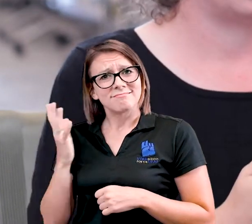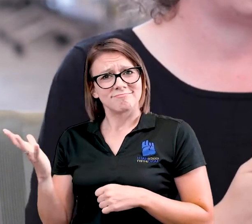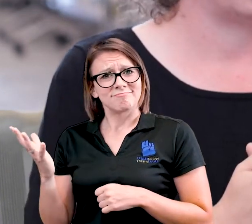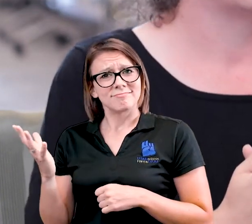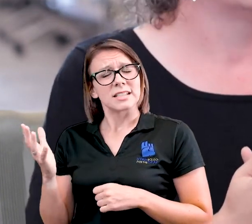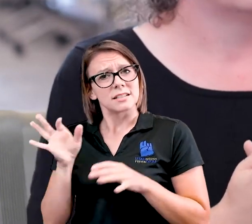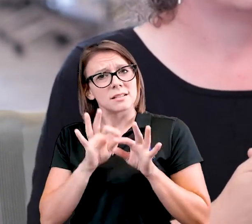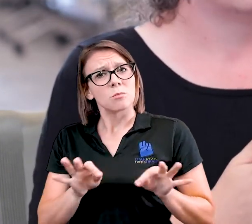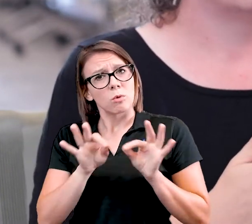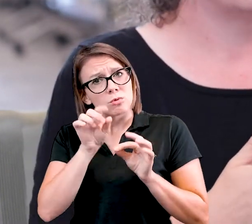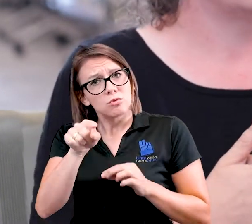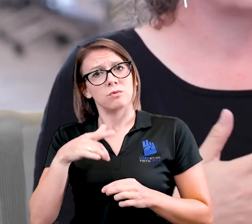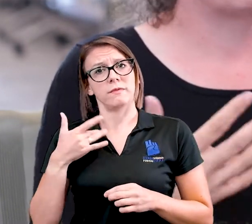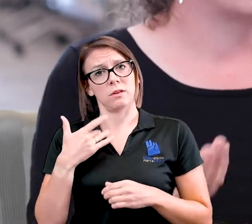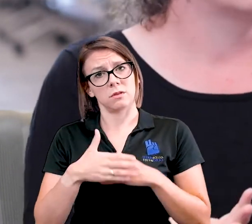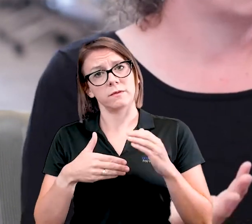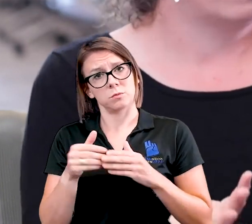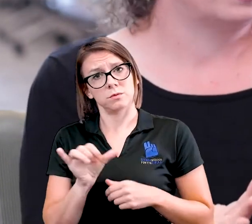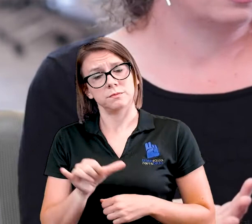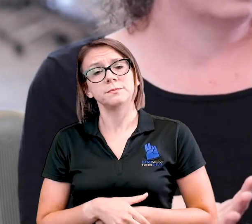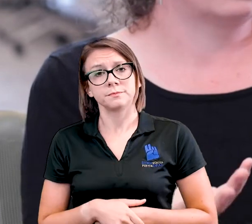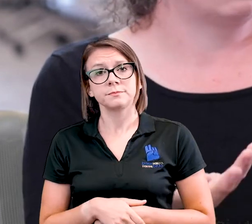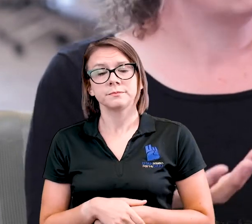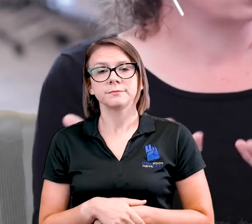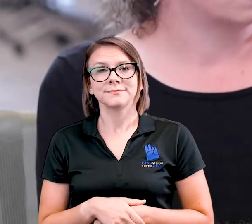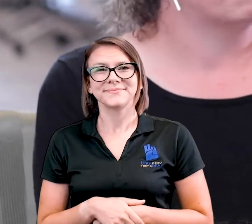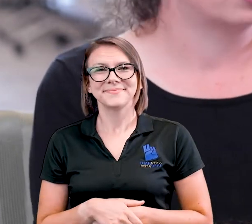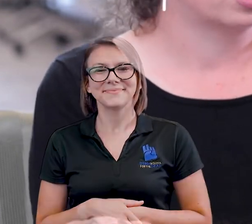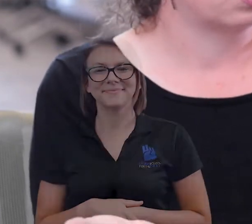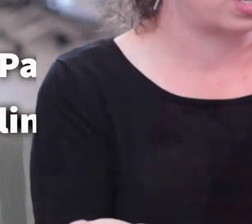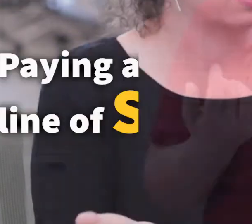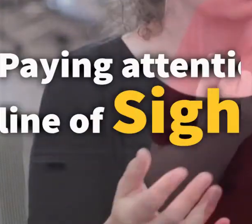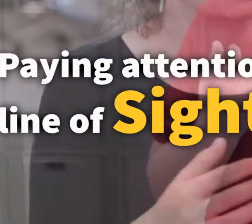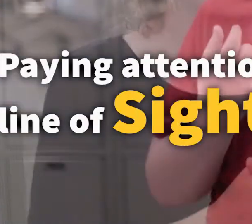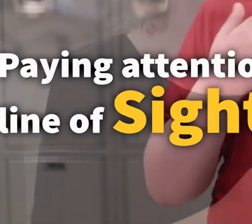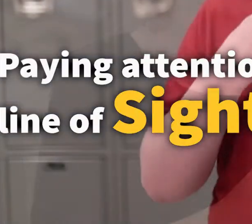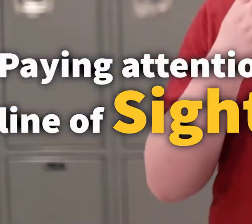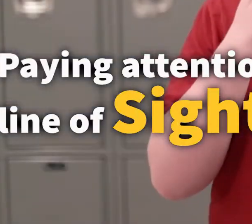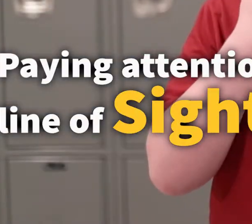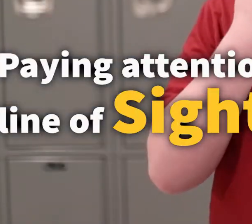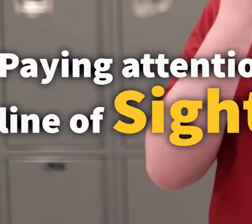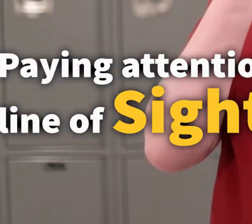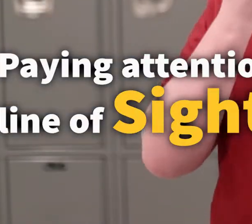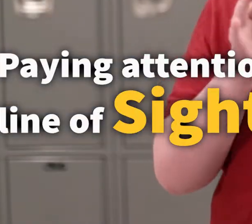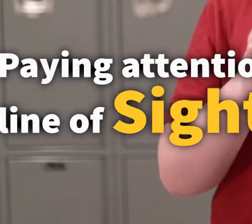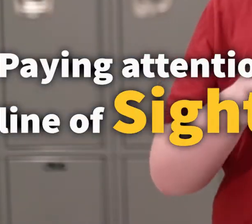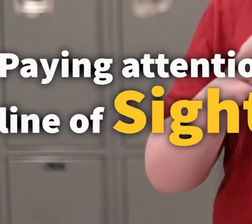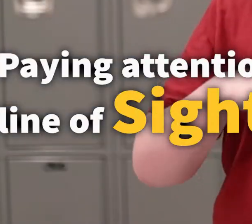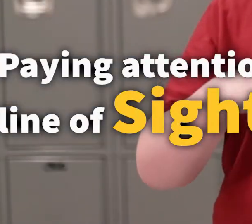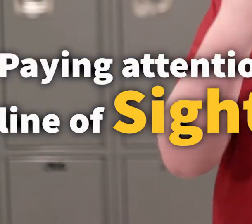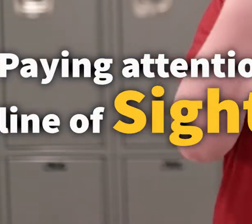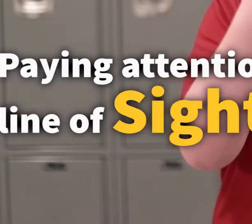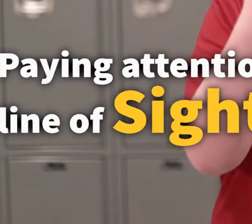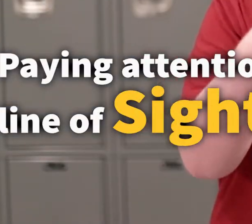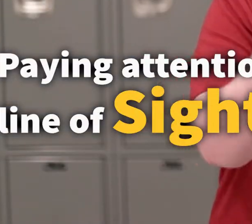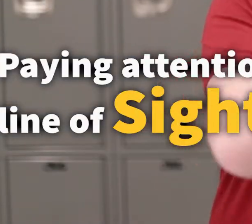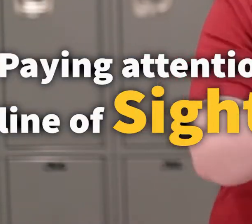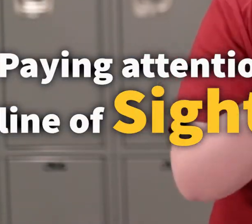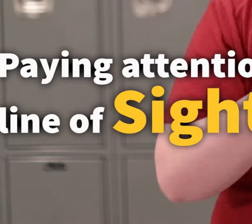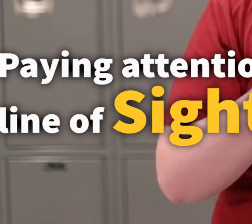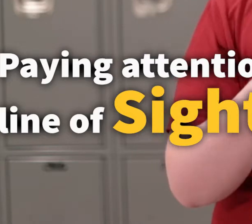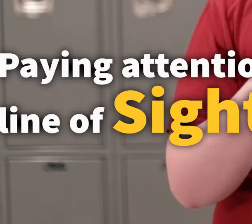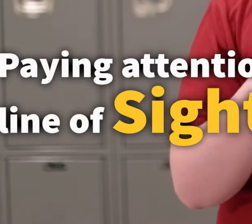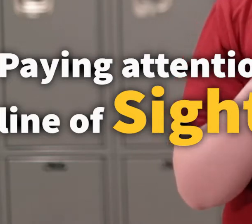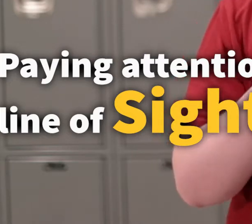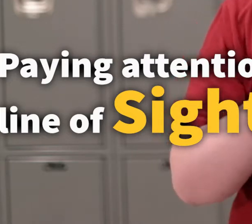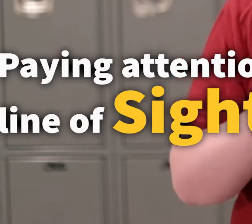focus on my teaching. Express your feelings and your comfort as well. I prefer for the interpreter to sit directly